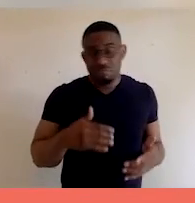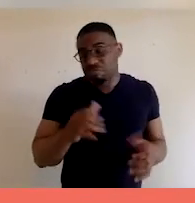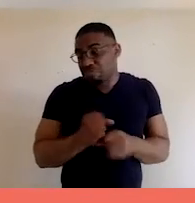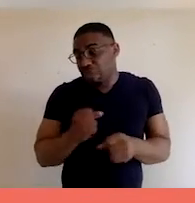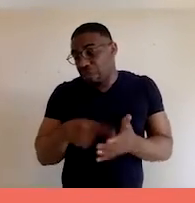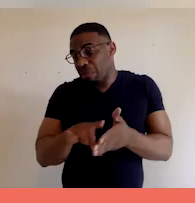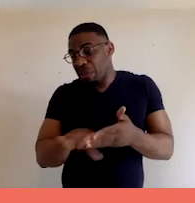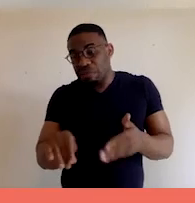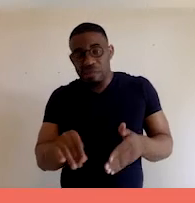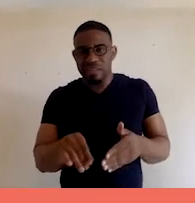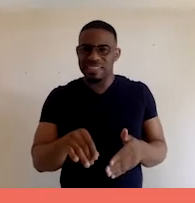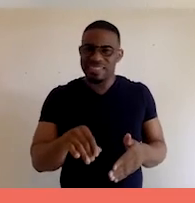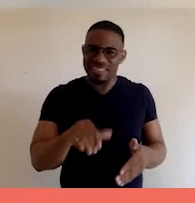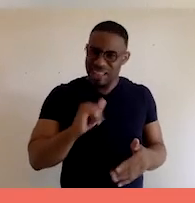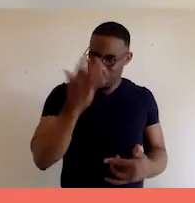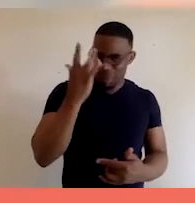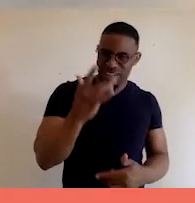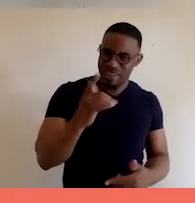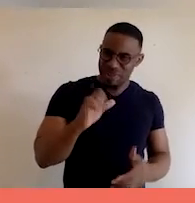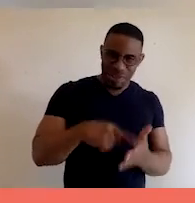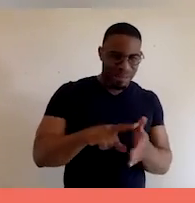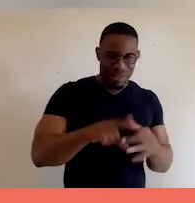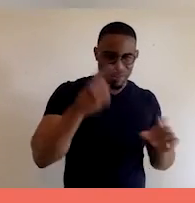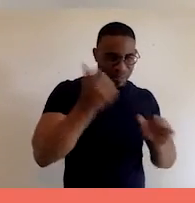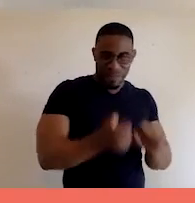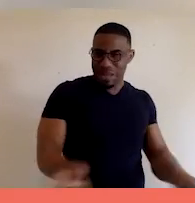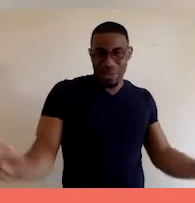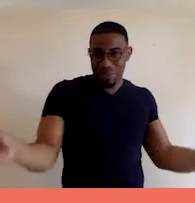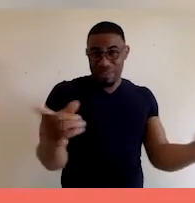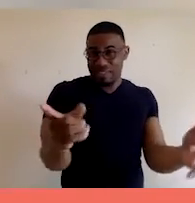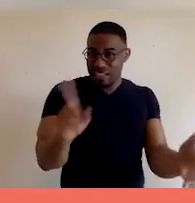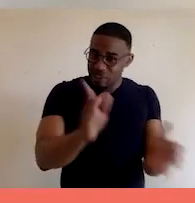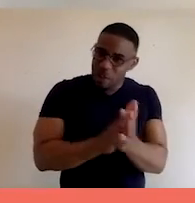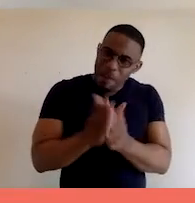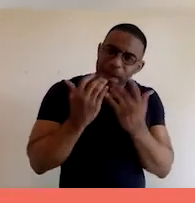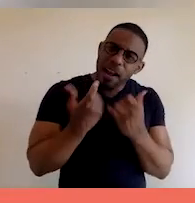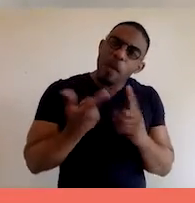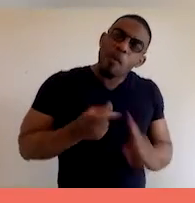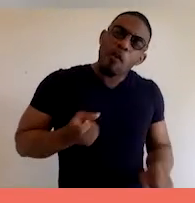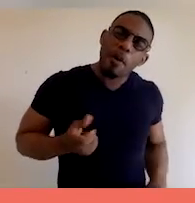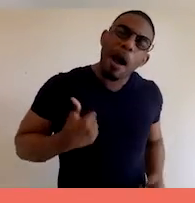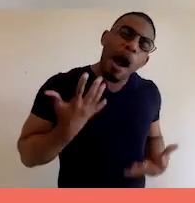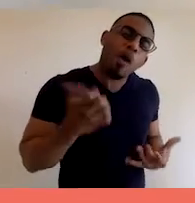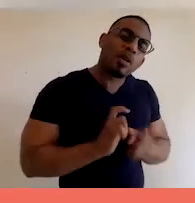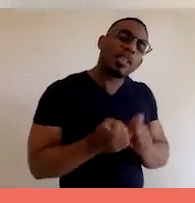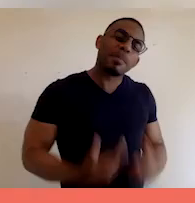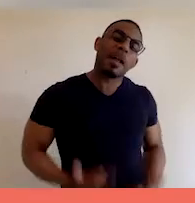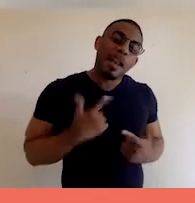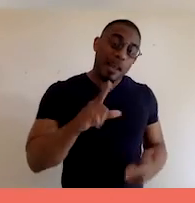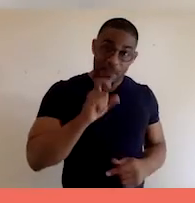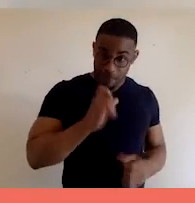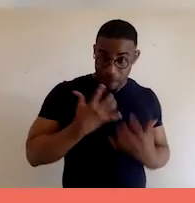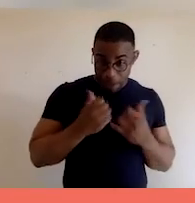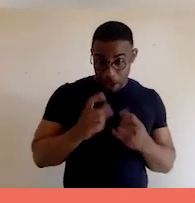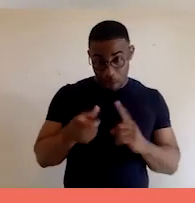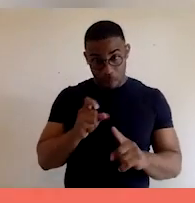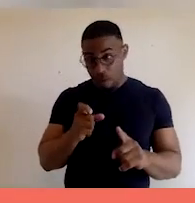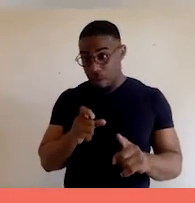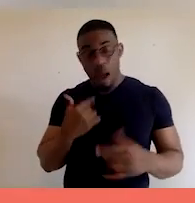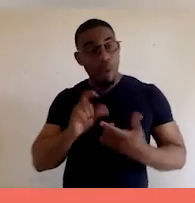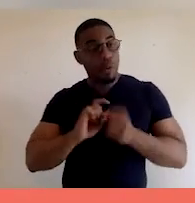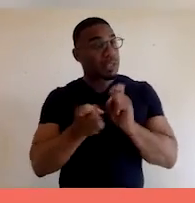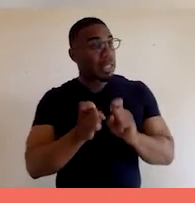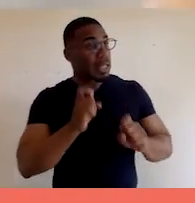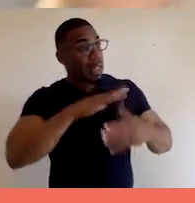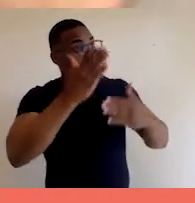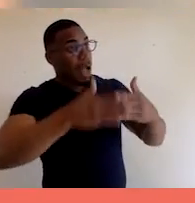a paycheck. Paycheck is not a why. You can get a paycheck from anywhere. Is your passion coming from, I want to change my life? Is my passion coming from, I want to